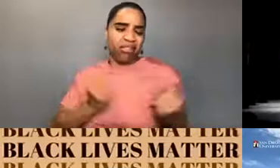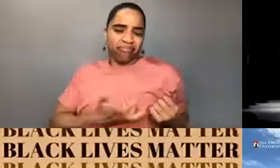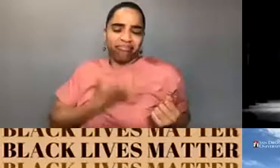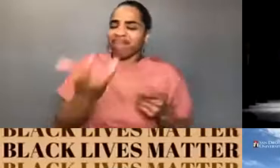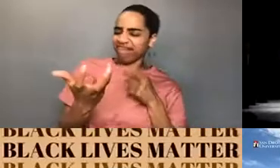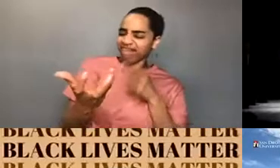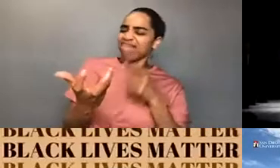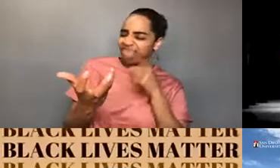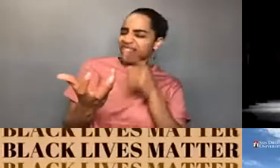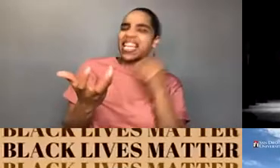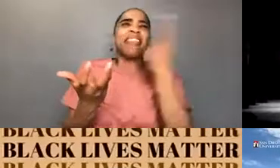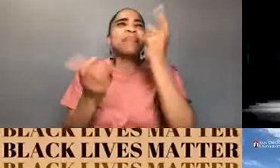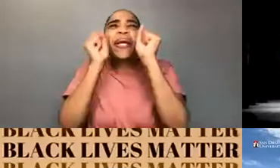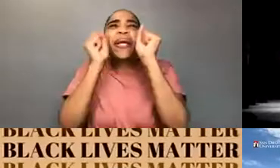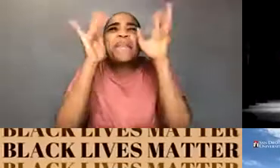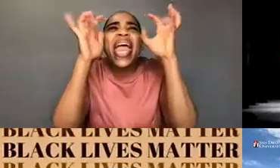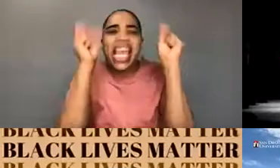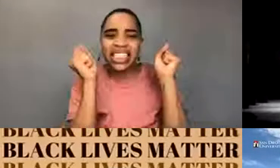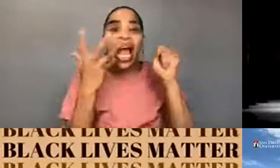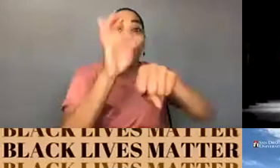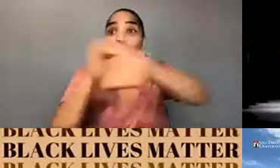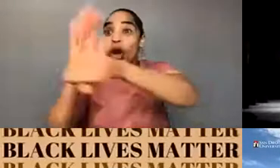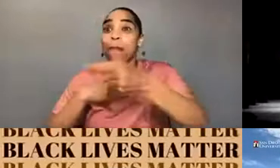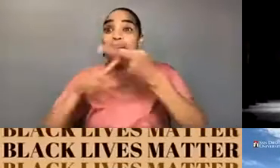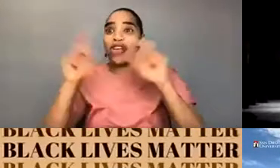them poem, that this is so amazing, I want to call all my friends so